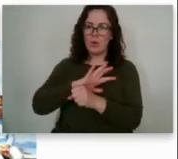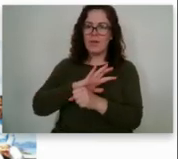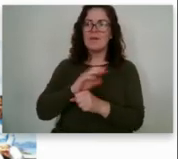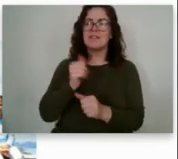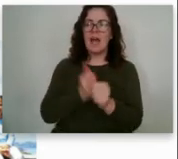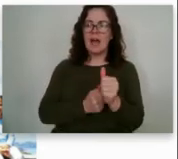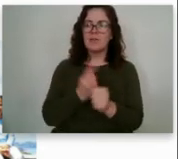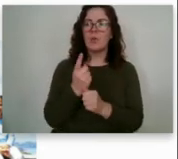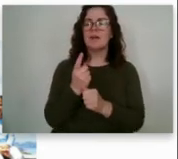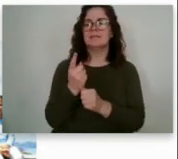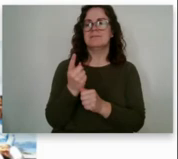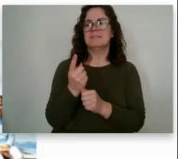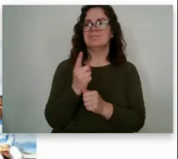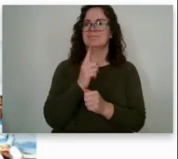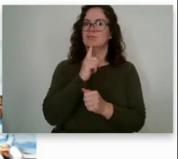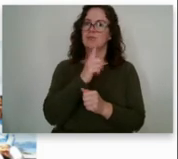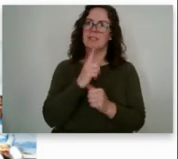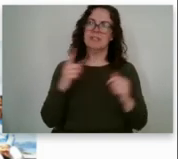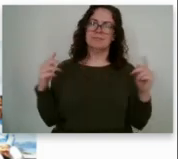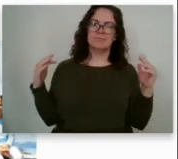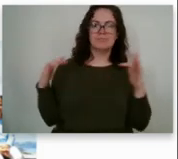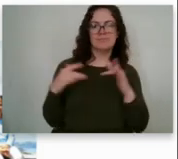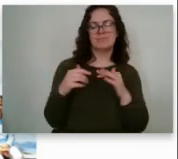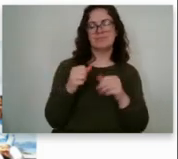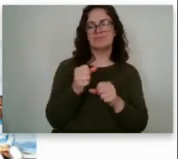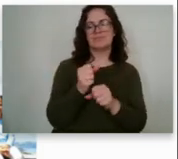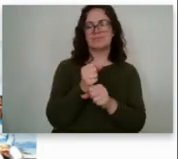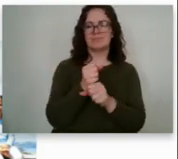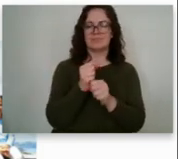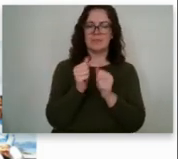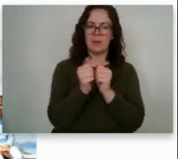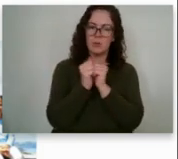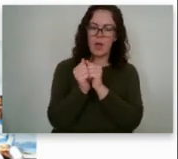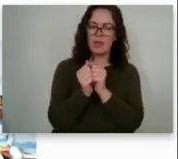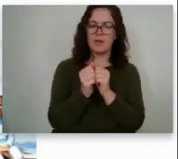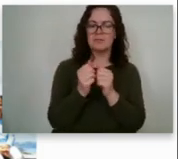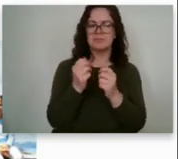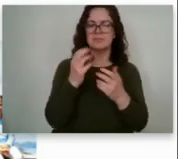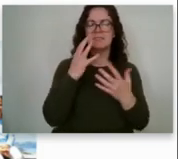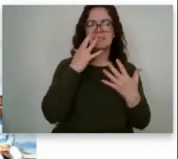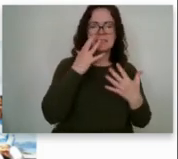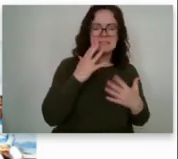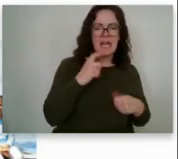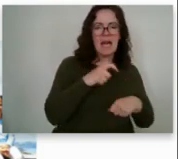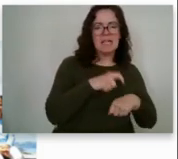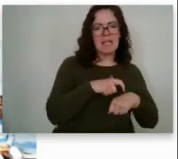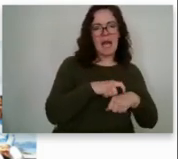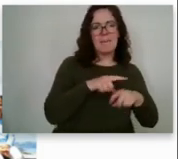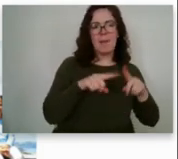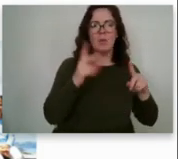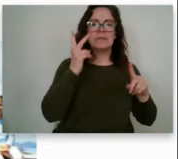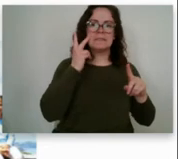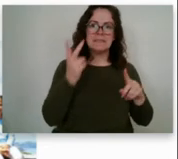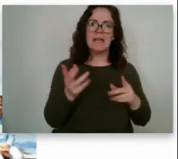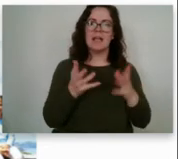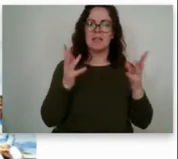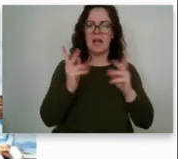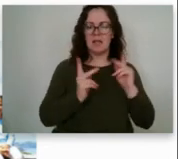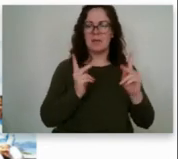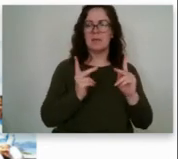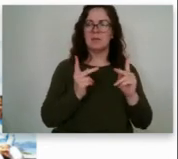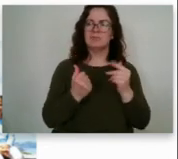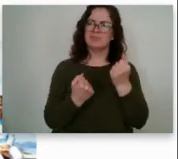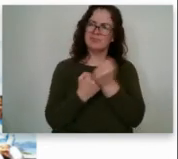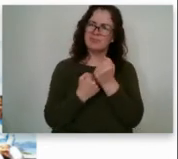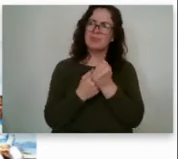their communities. It's a sad time, but it's also a time where people are trying to come together. People are putting nice messages on the sidewalk